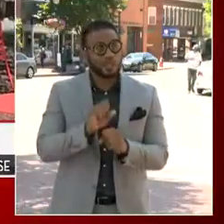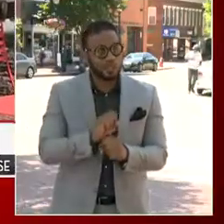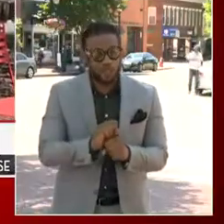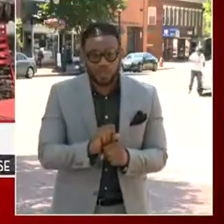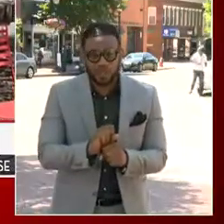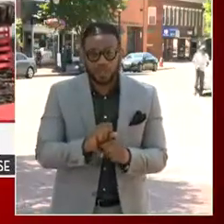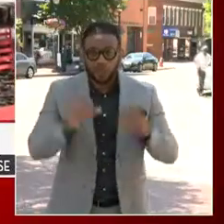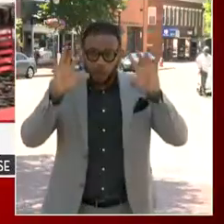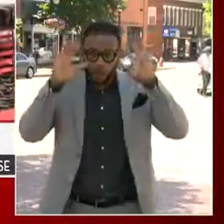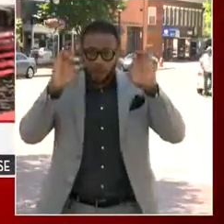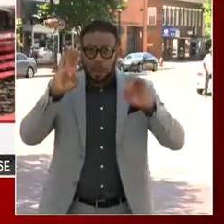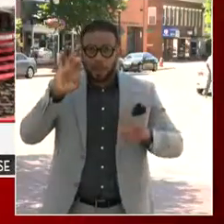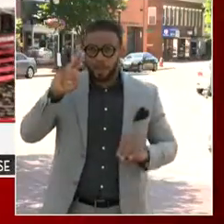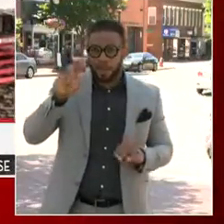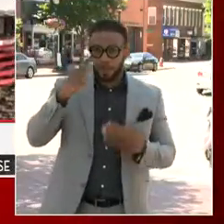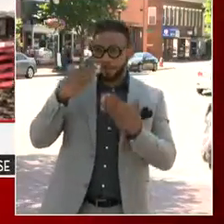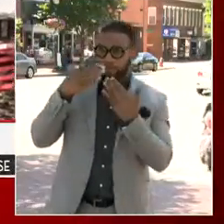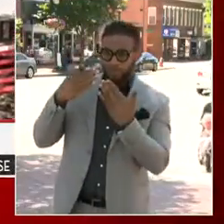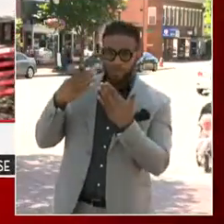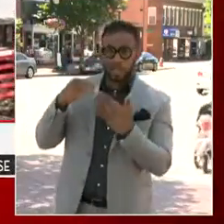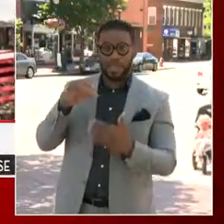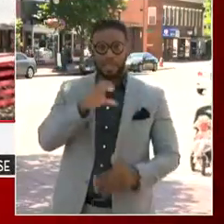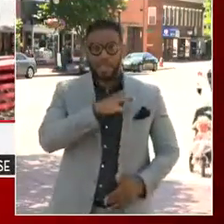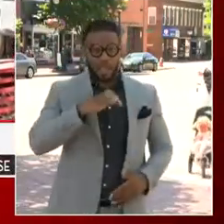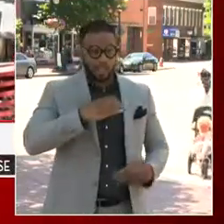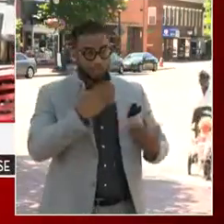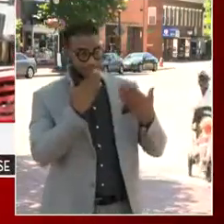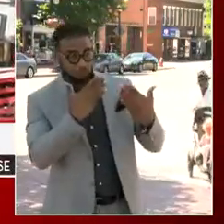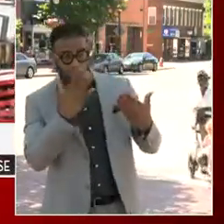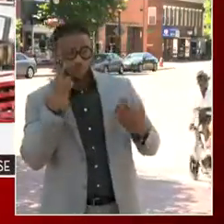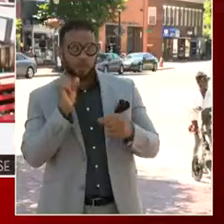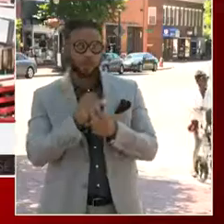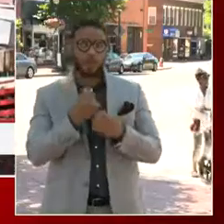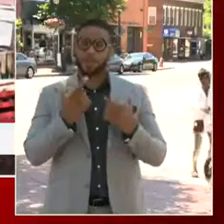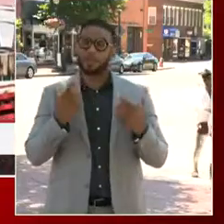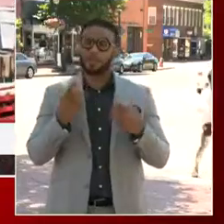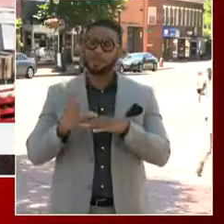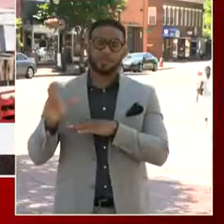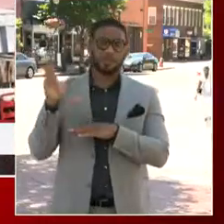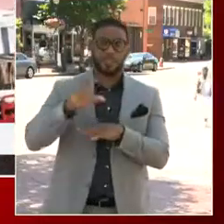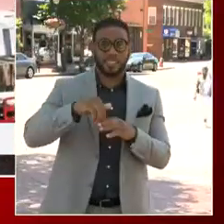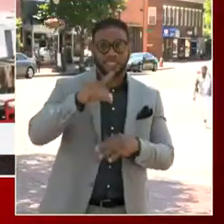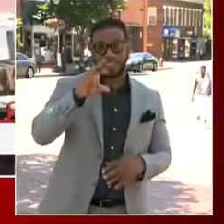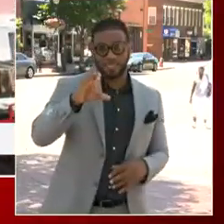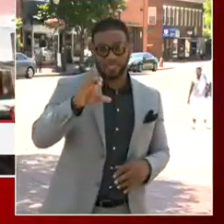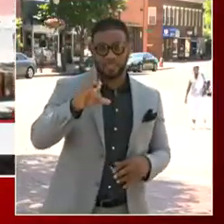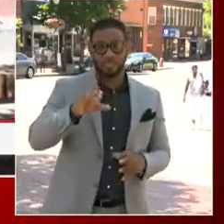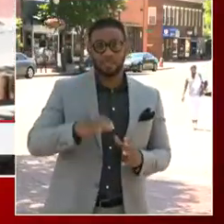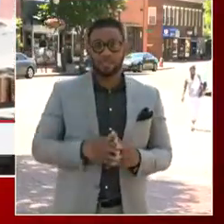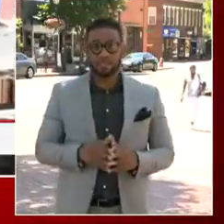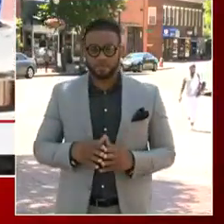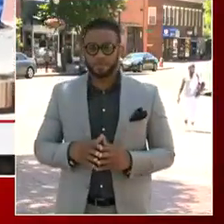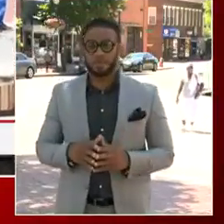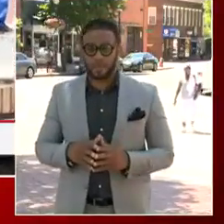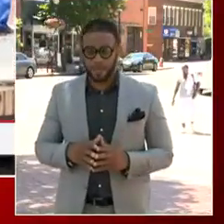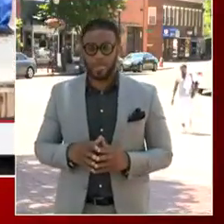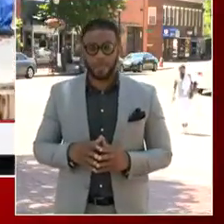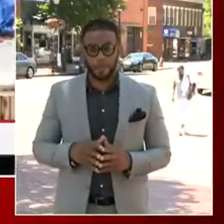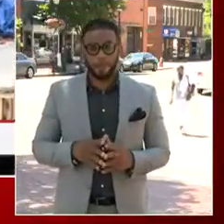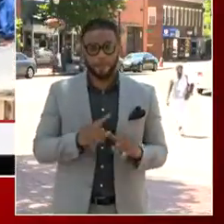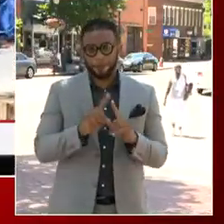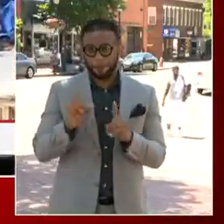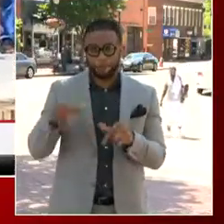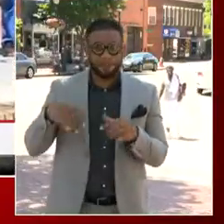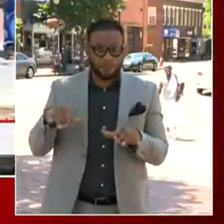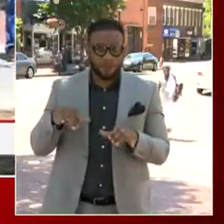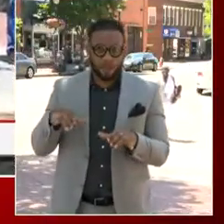certainly President Biden and the Congress for making huge investments in the district, as they